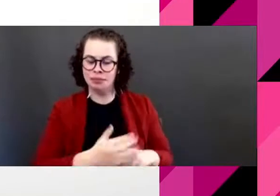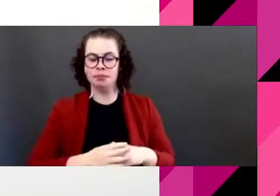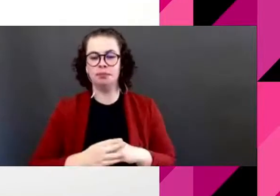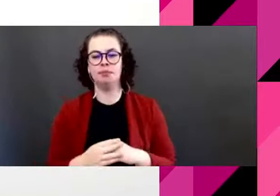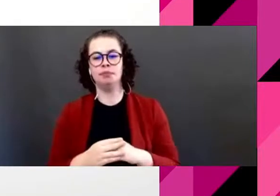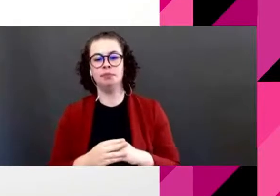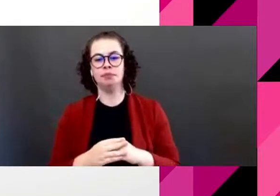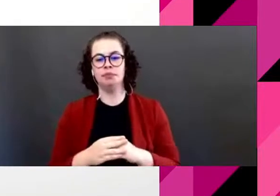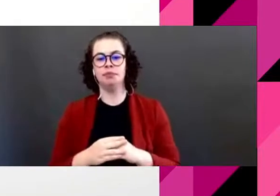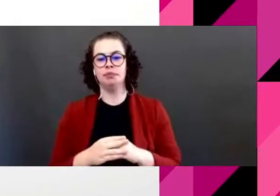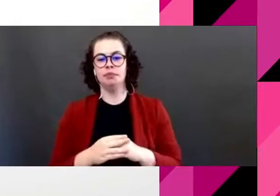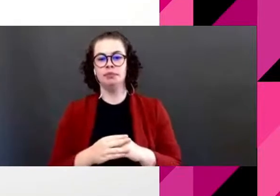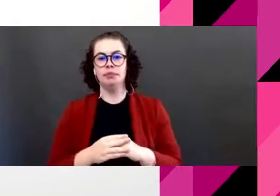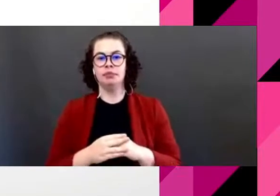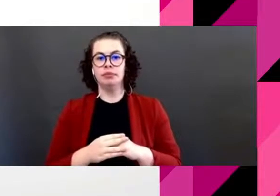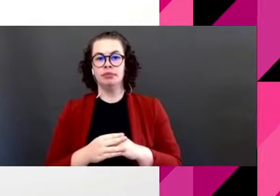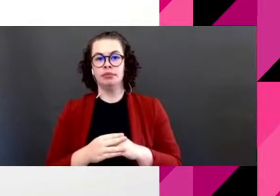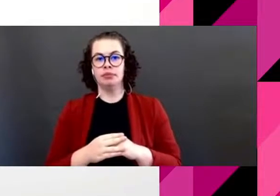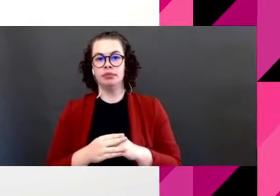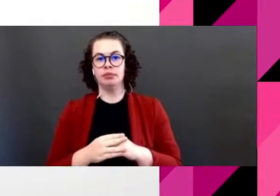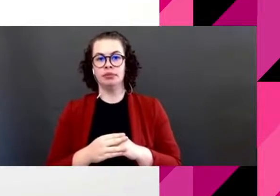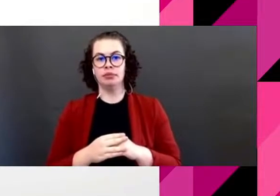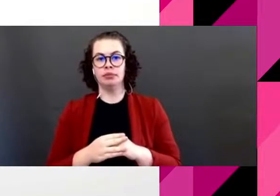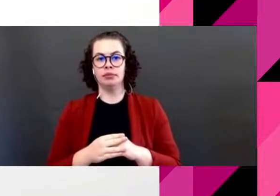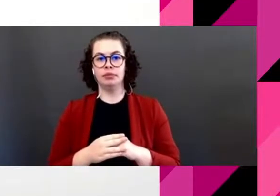detention measures,